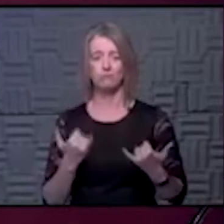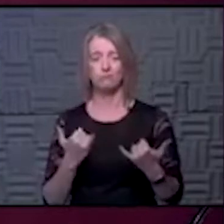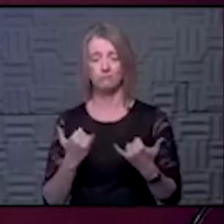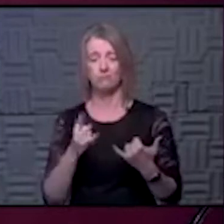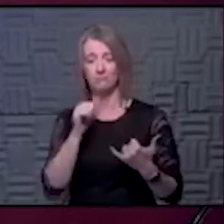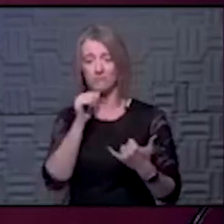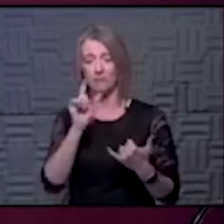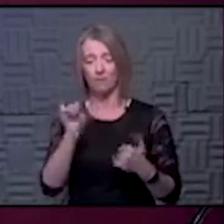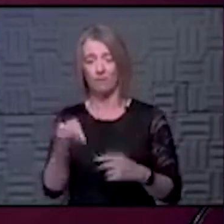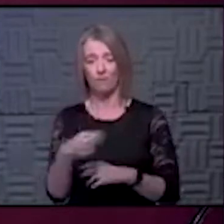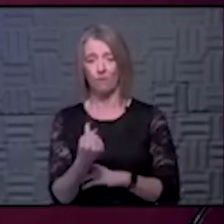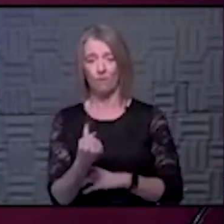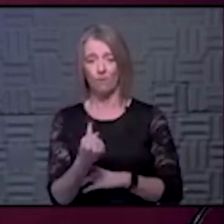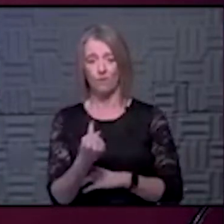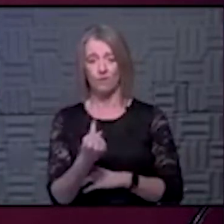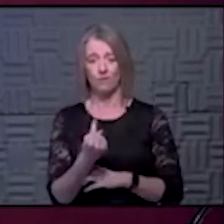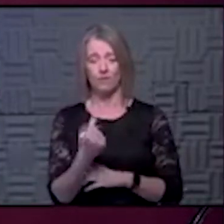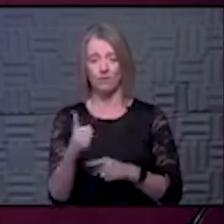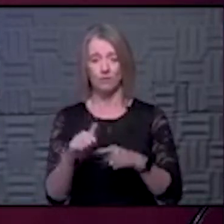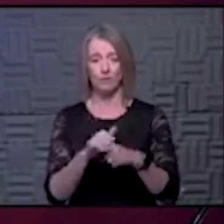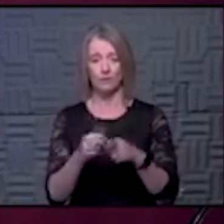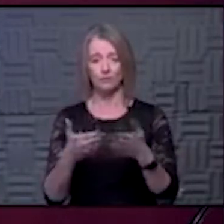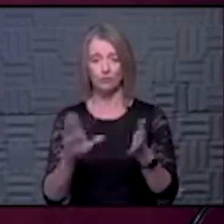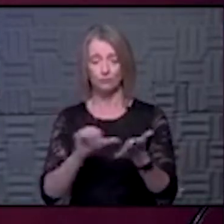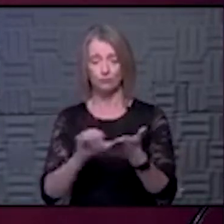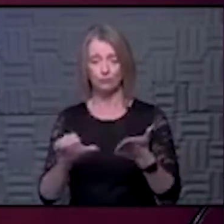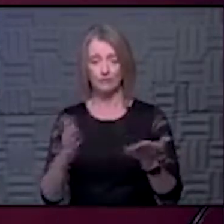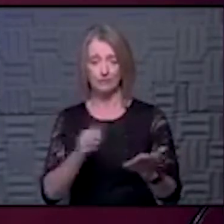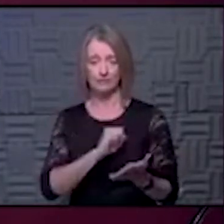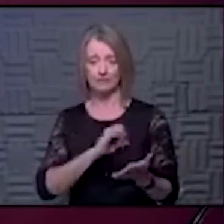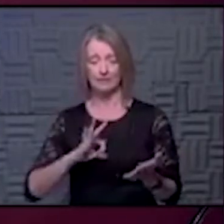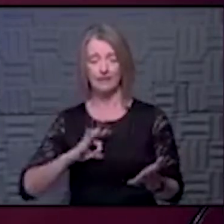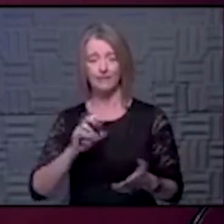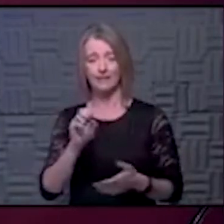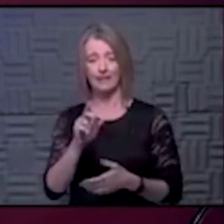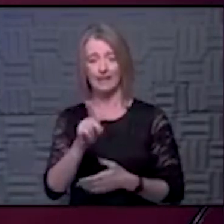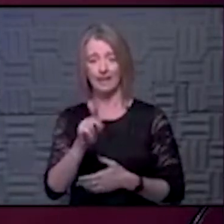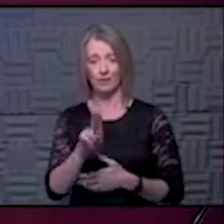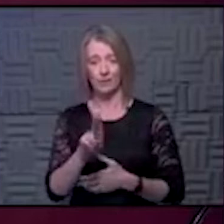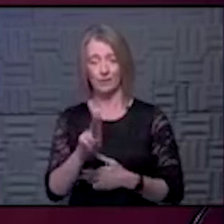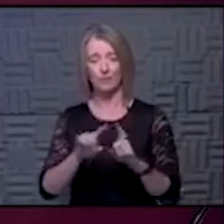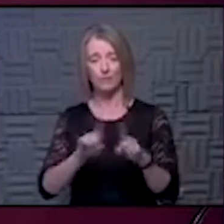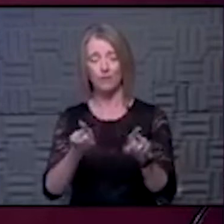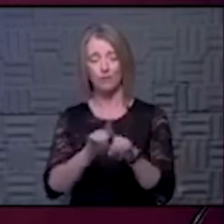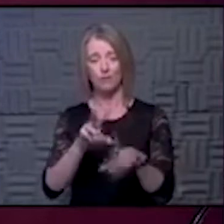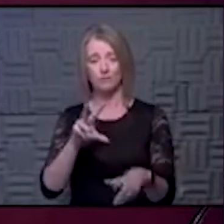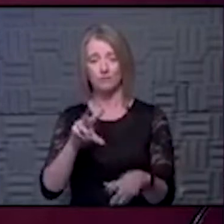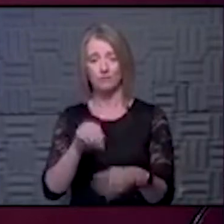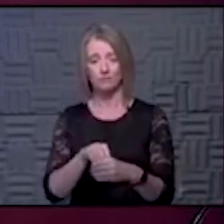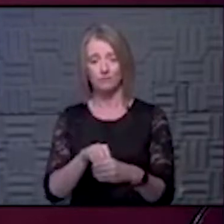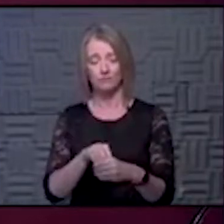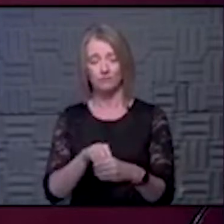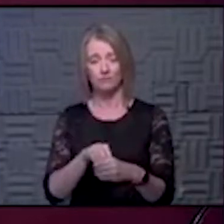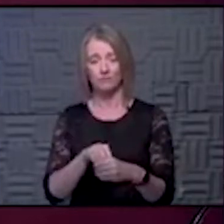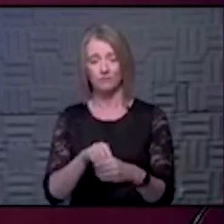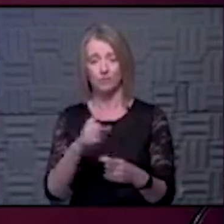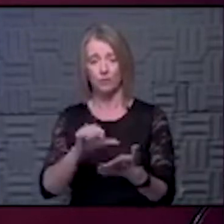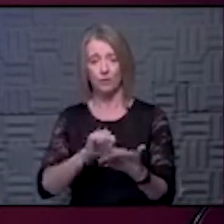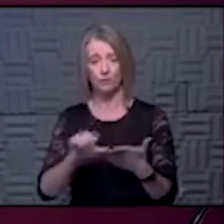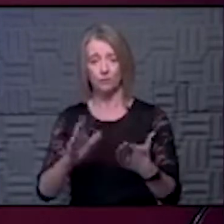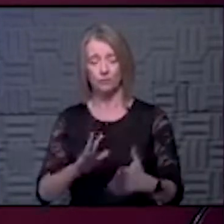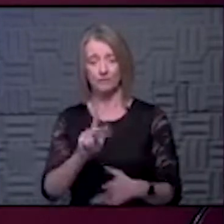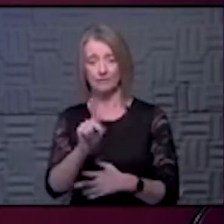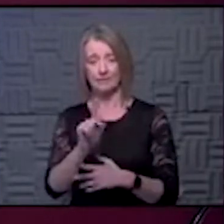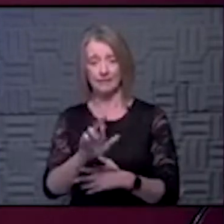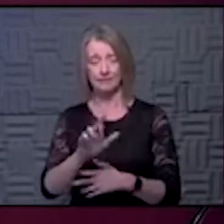not only am I one of the practicing general surgeons here on faculty at KU, but I am also one of the surgeons